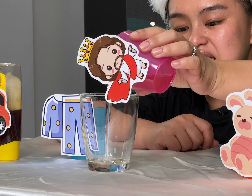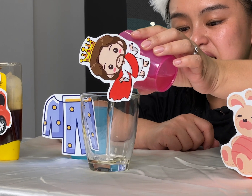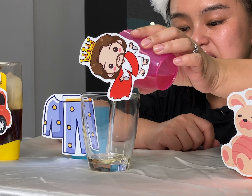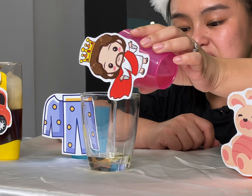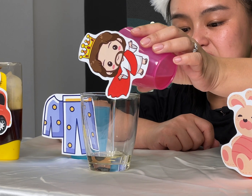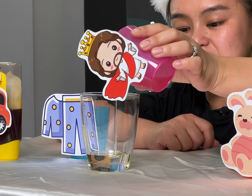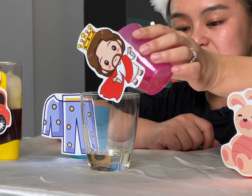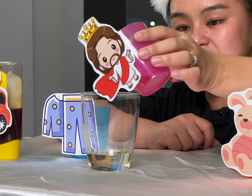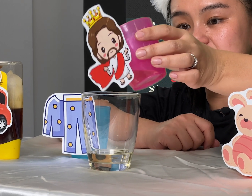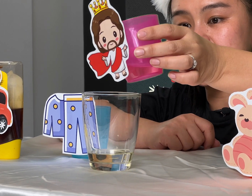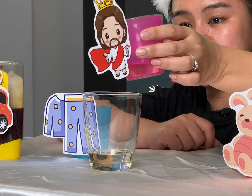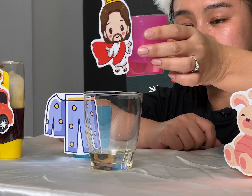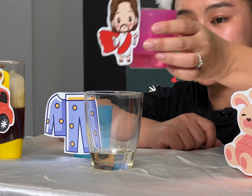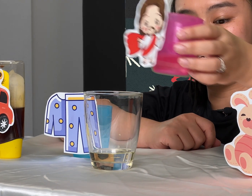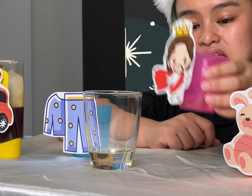This is Jesus.